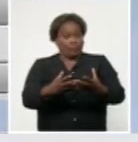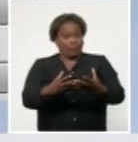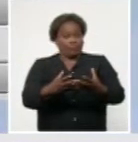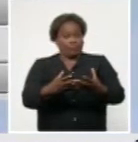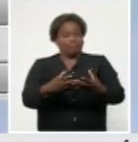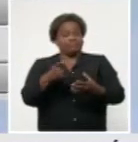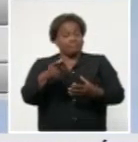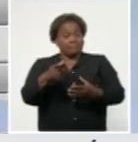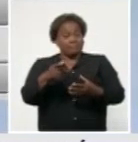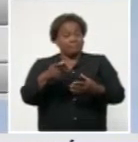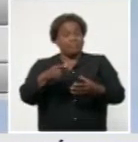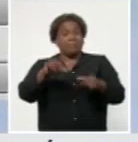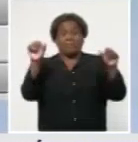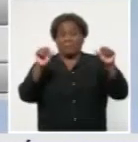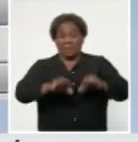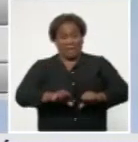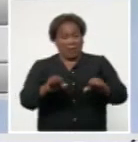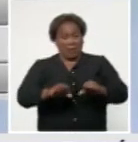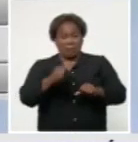lethality of